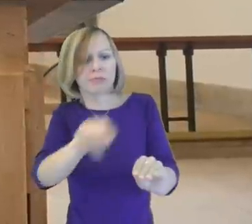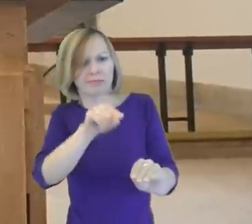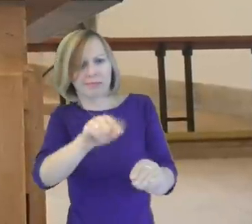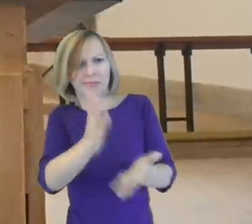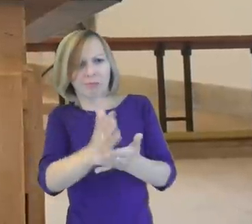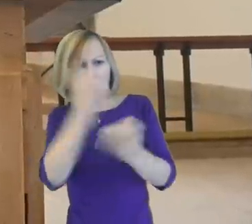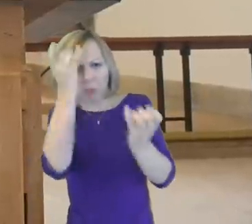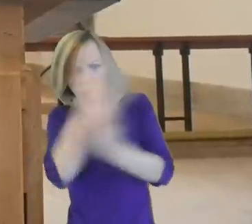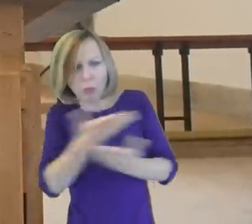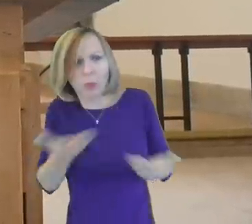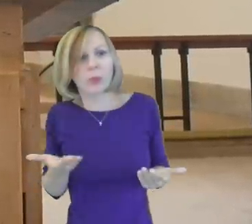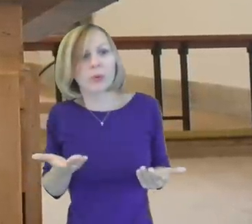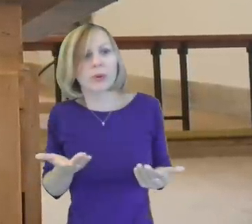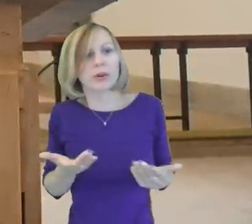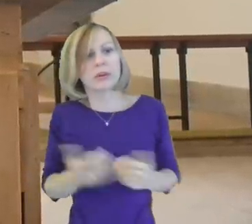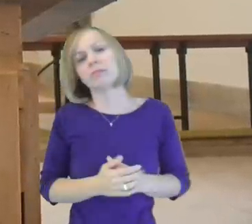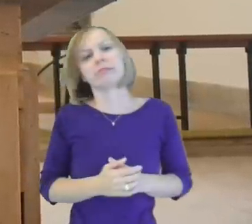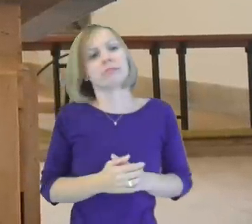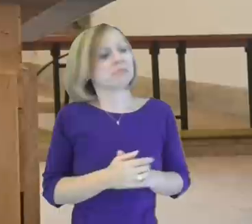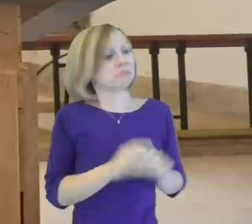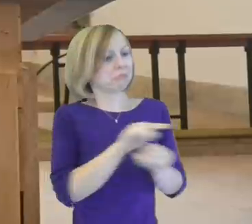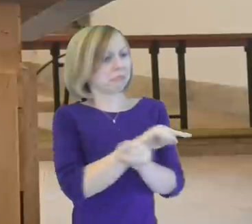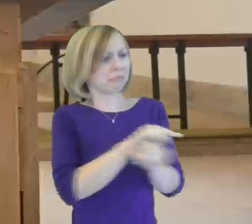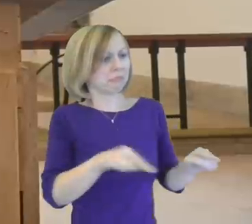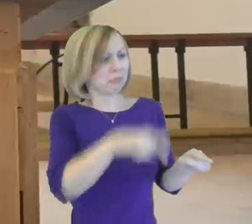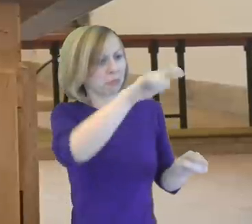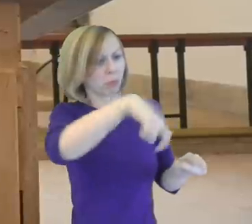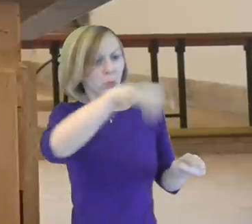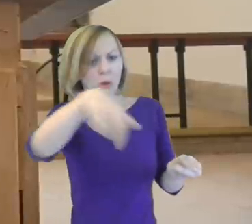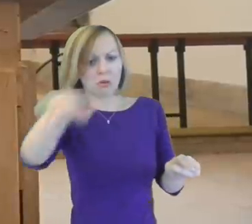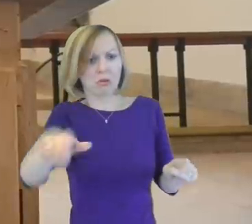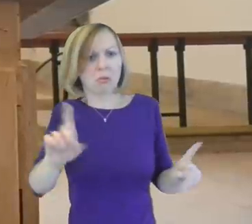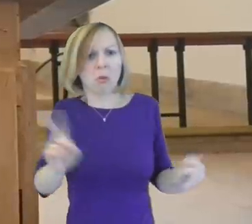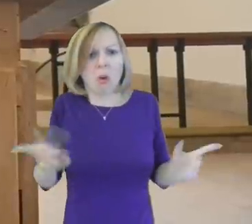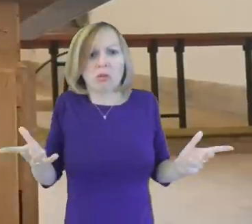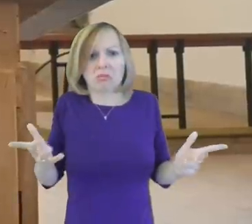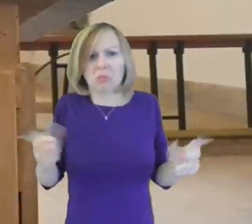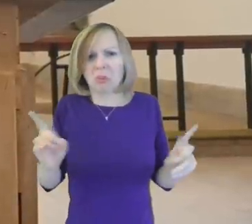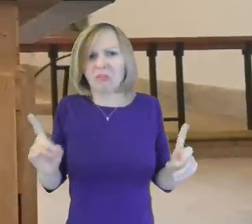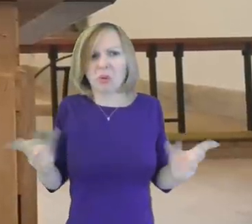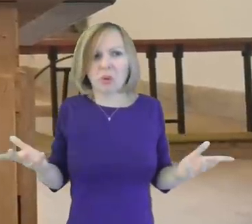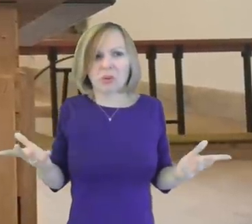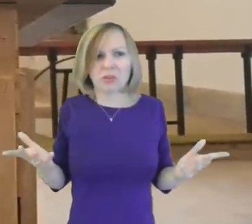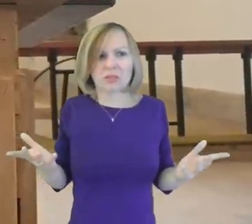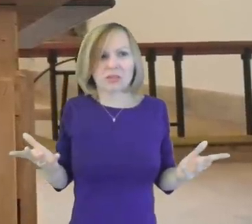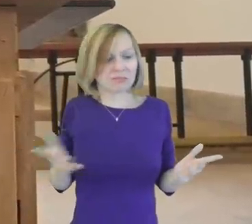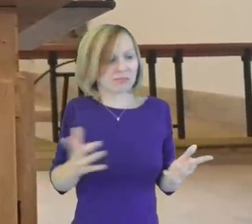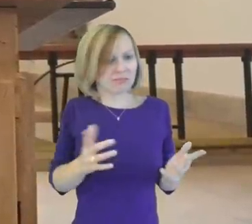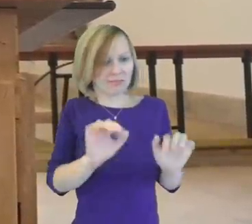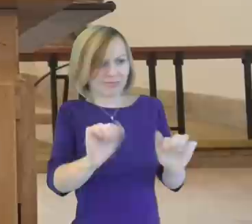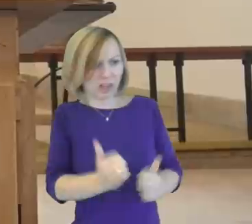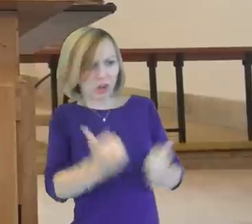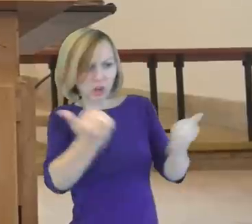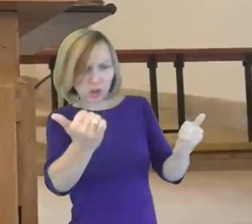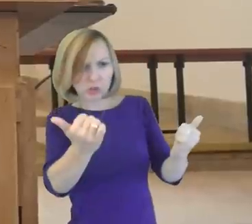be doubtful. What is man, and whereto serveth he? What is his